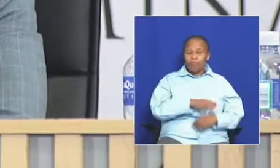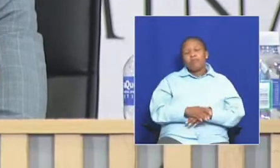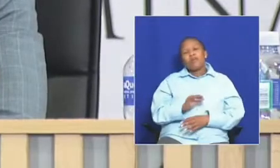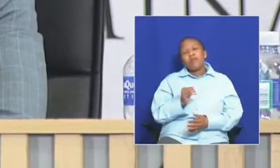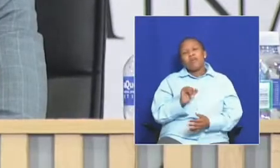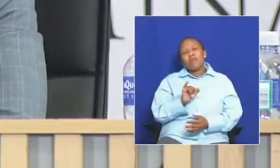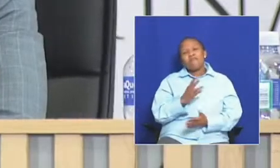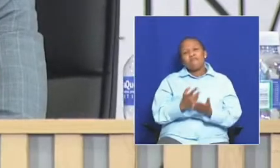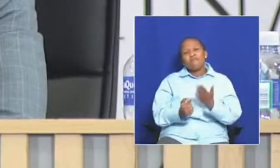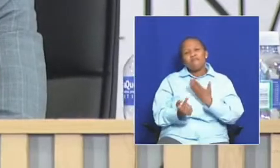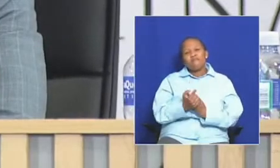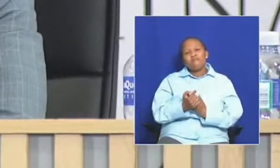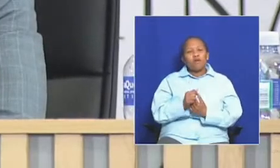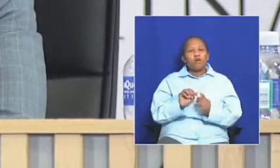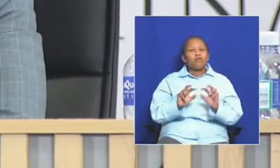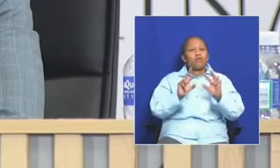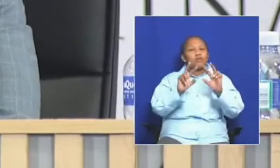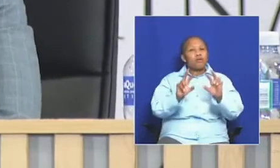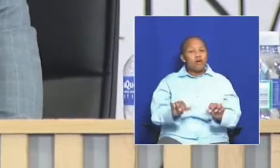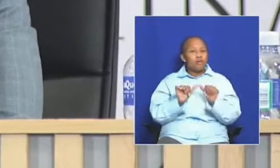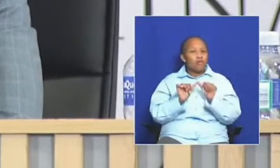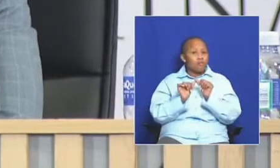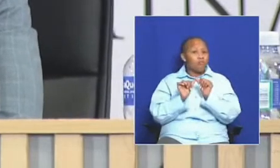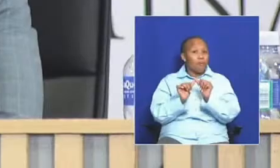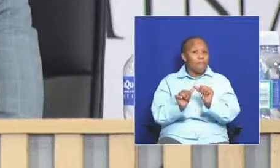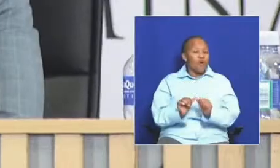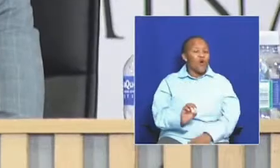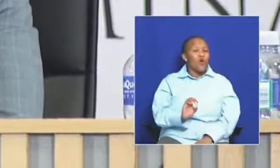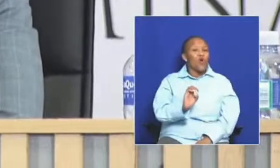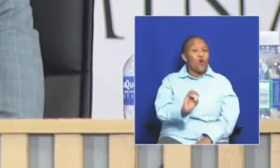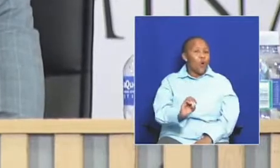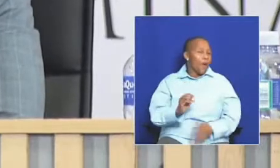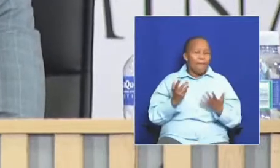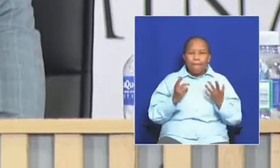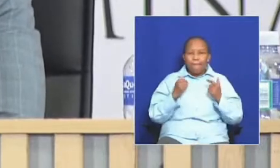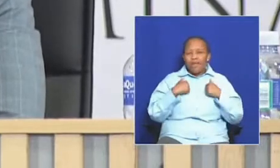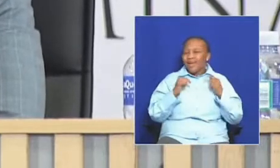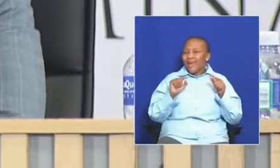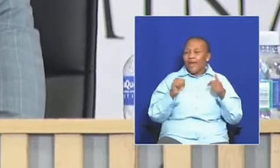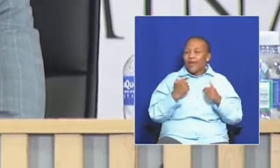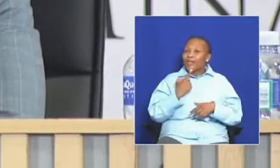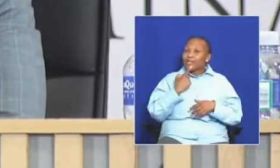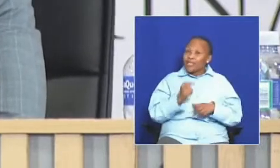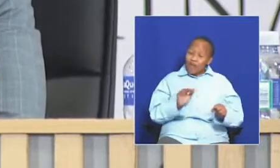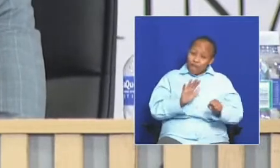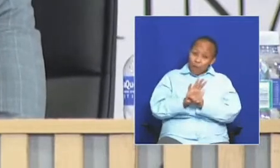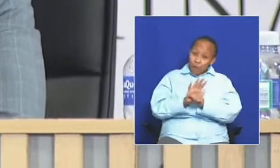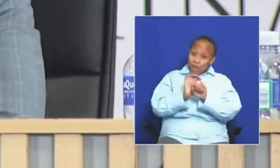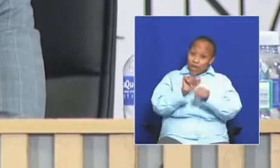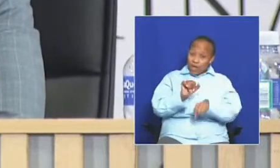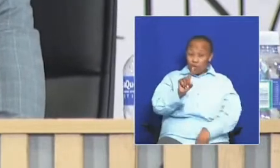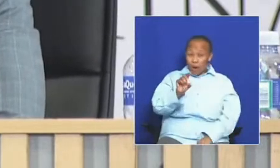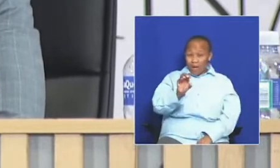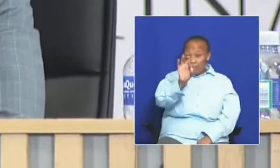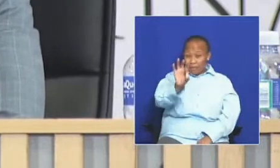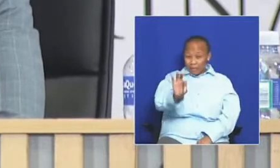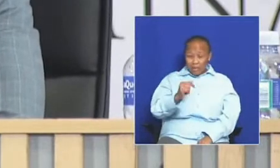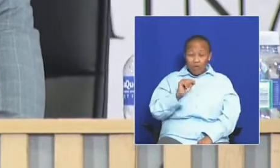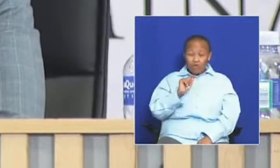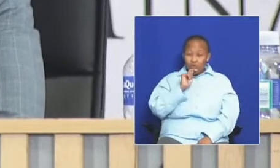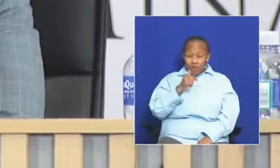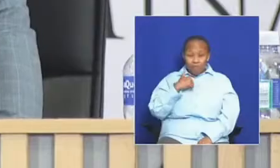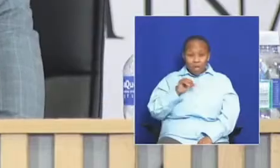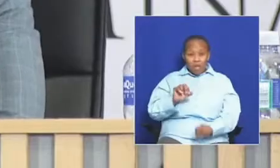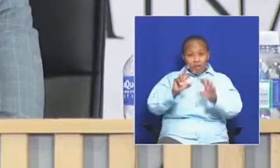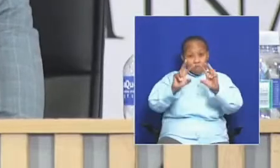again, I won't say 100% that I am under investigation. It's what I heard, and it's what I heard also